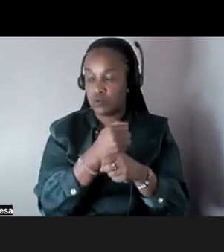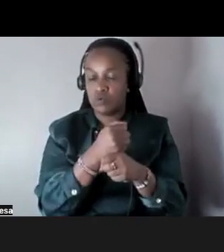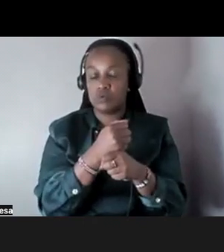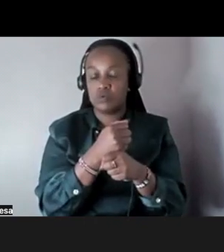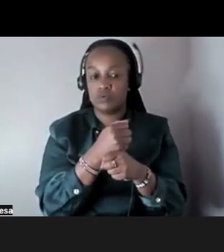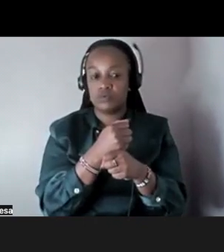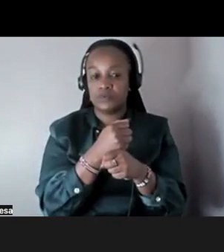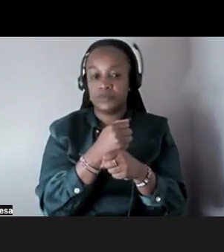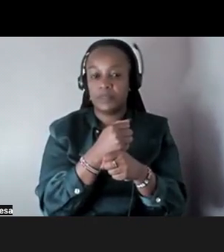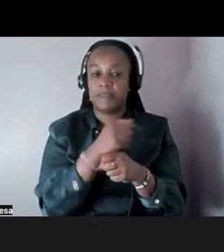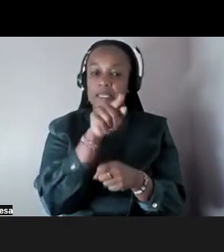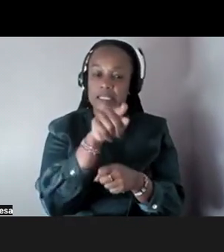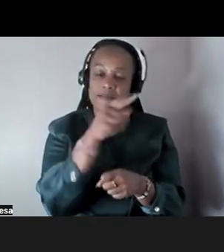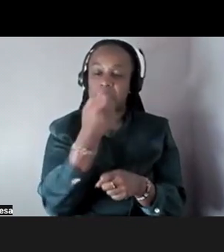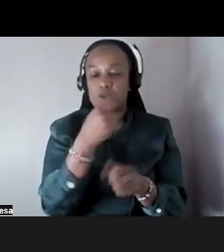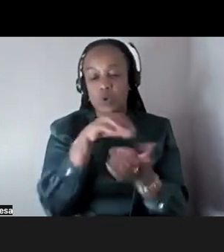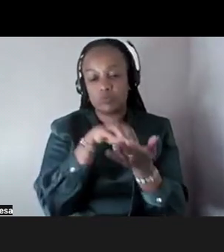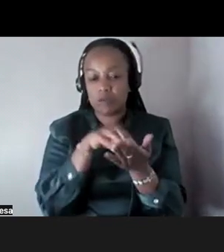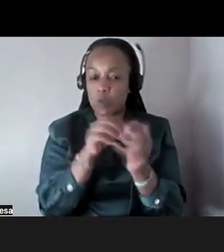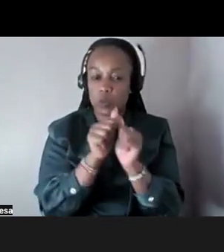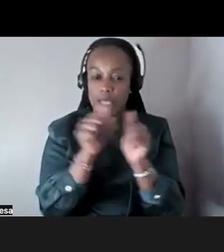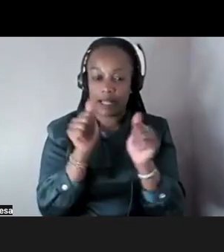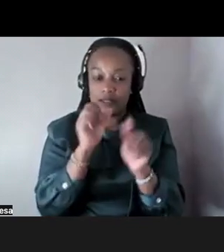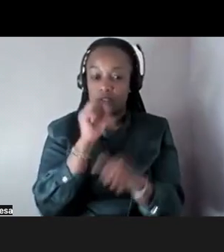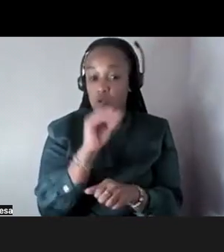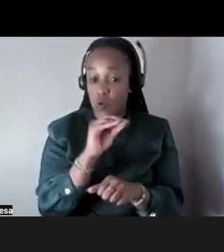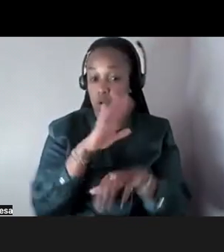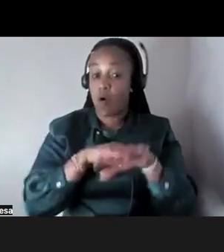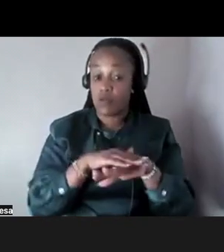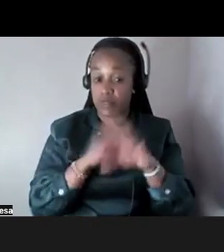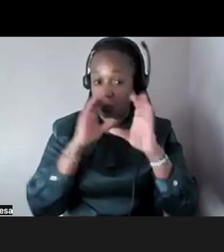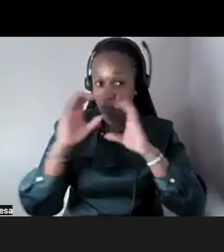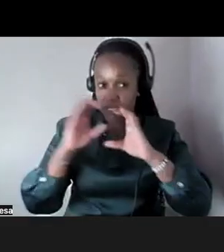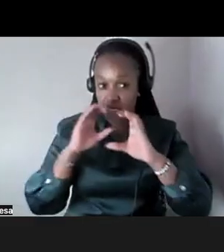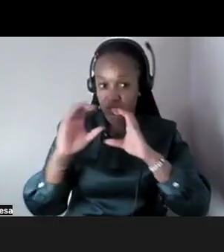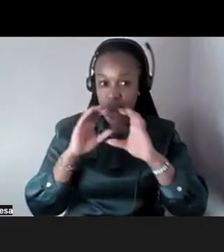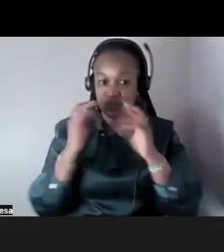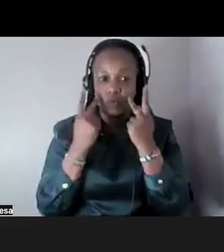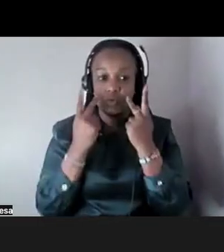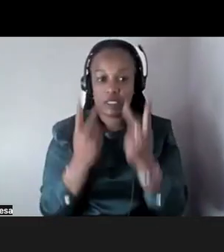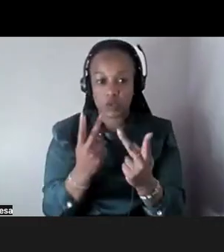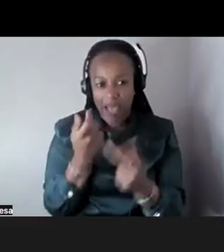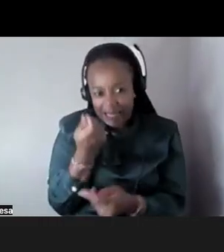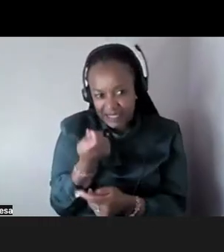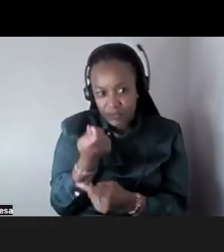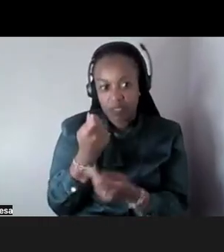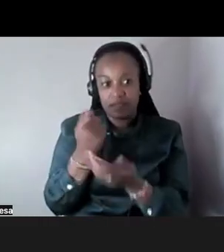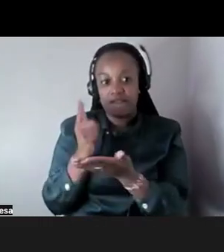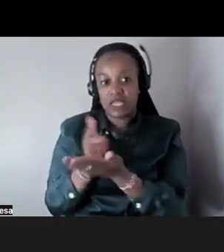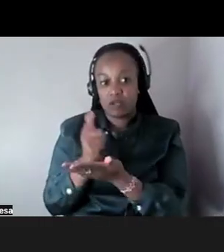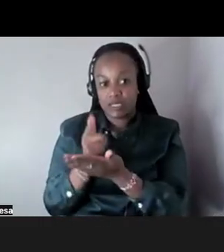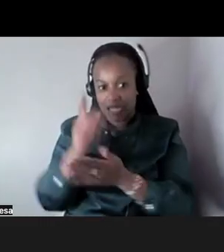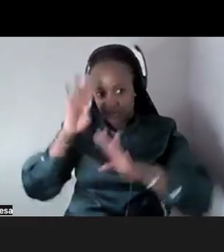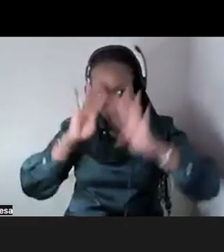particular. And then on this work on person-centered communication, you saw a bit in the video. This is kind of an innovative way